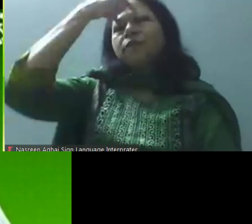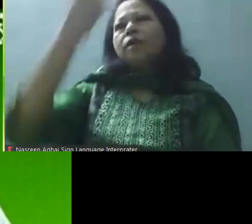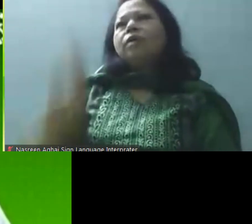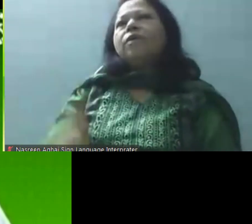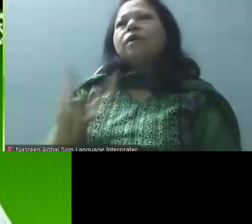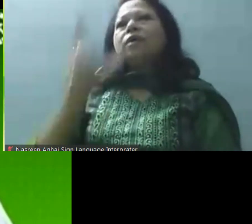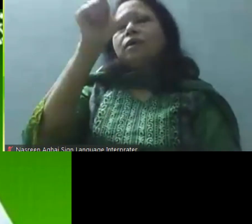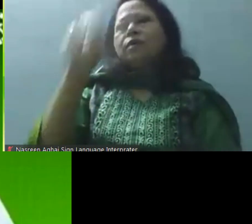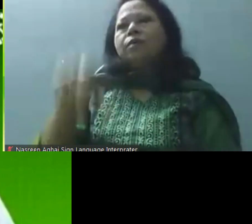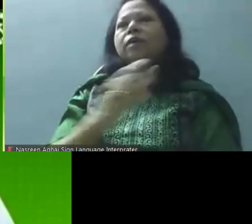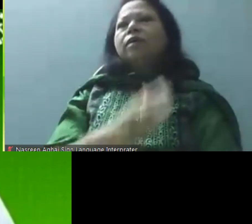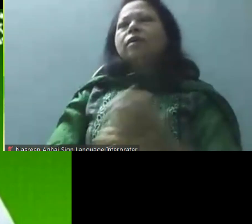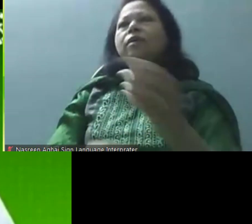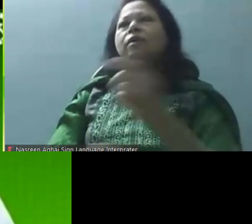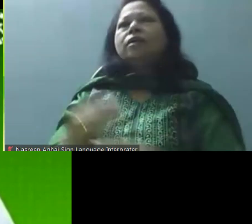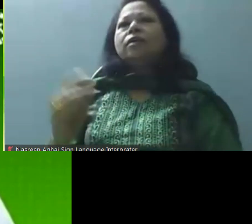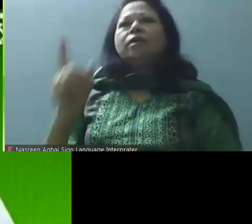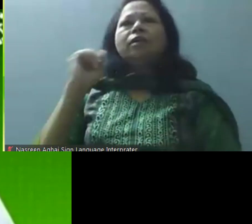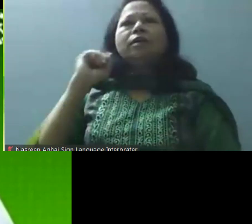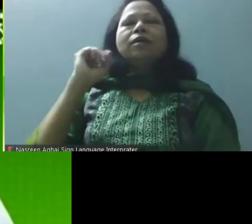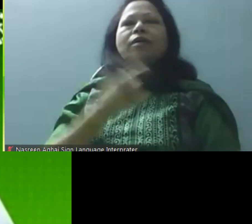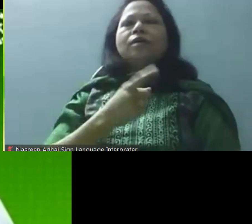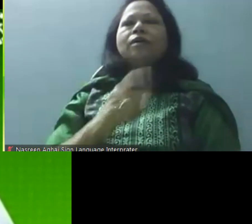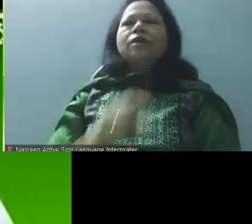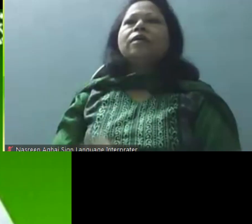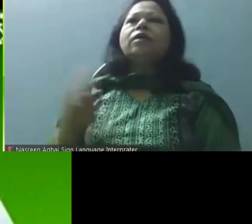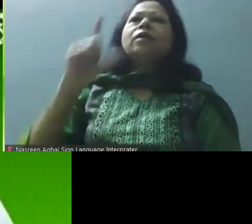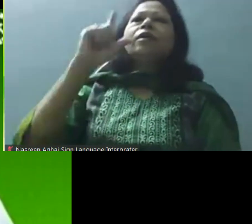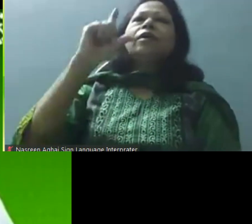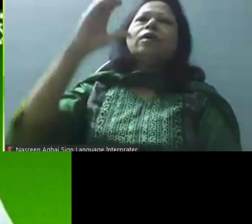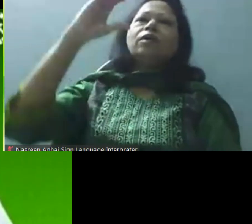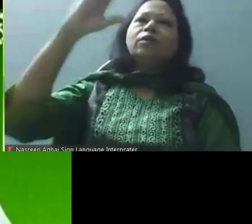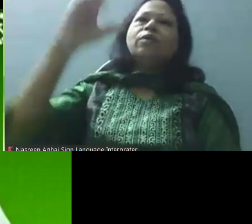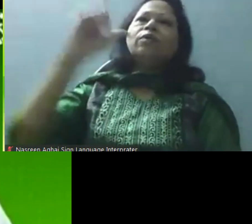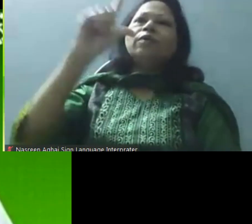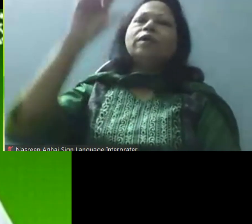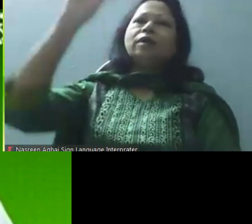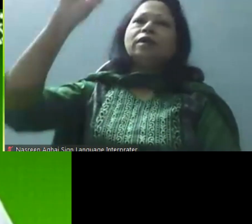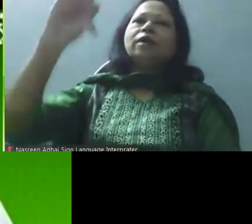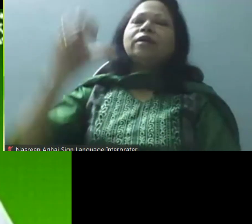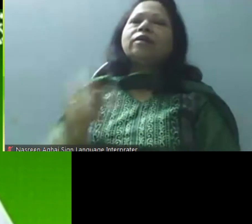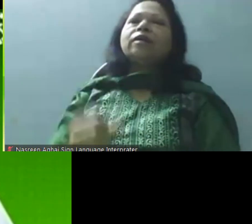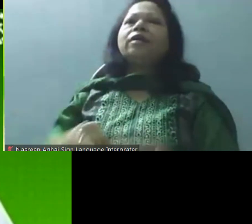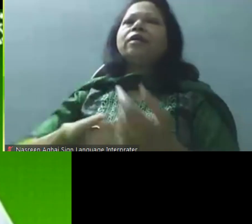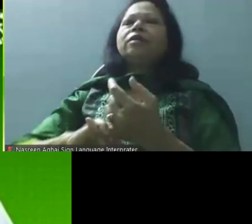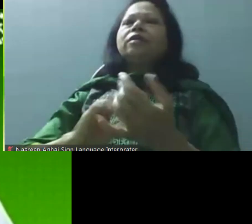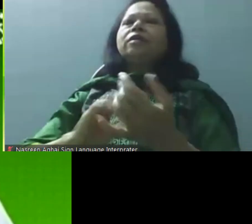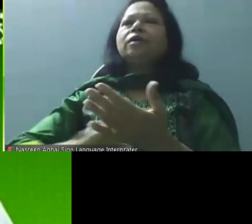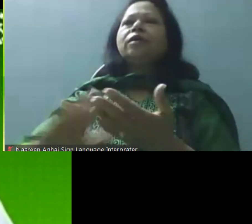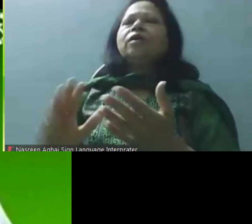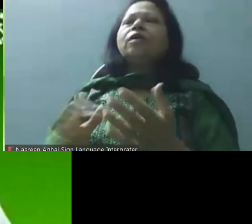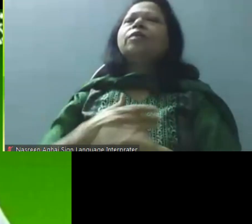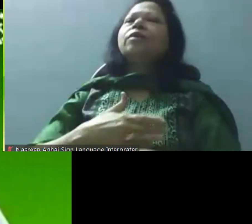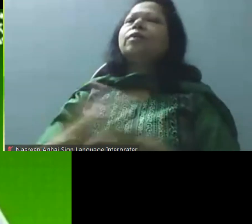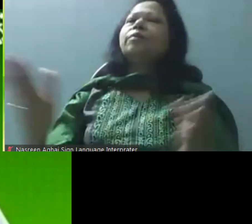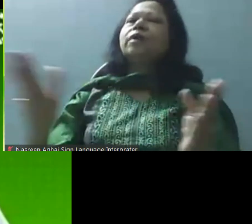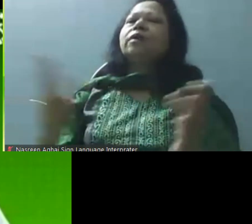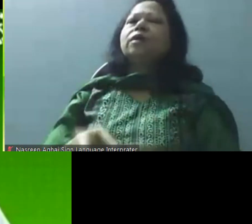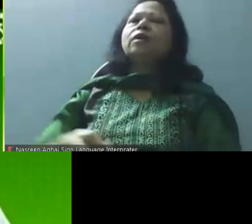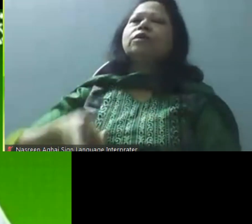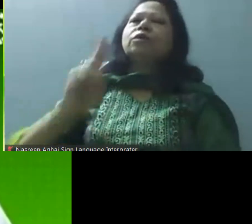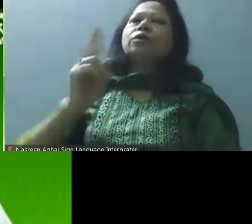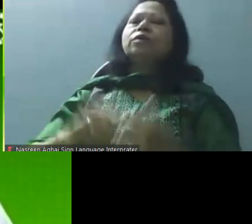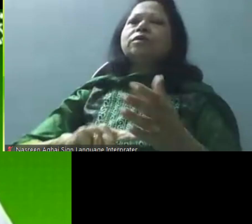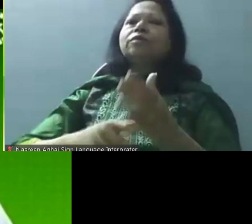with disability in this COVID-19 situation, and then Ms. Shakila can elaborate more on the use of technology